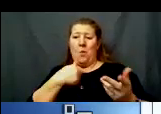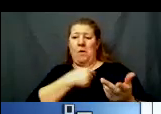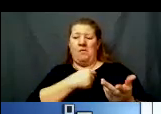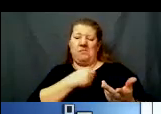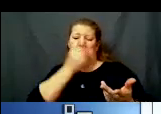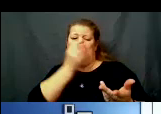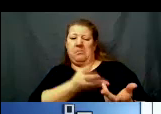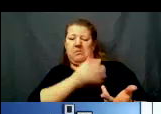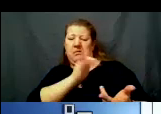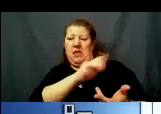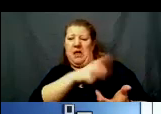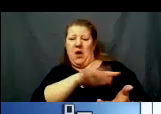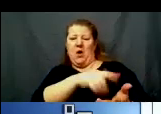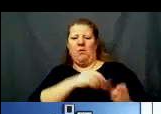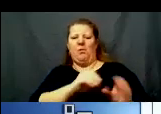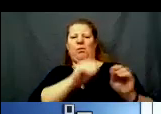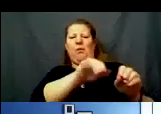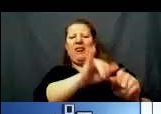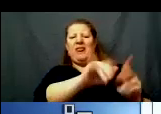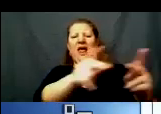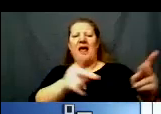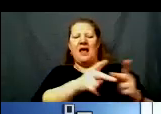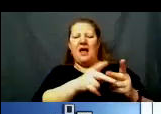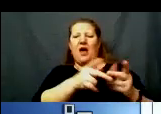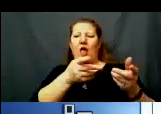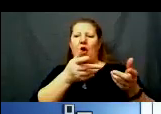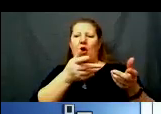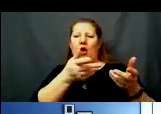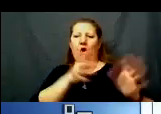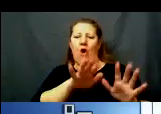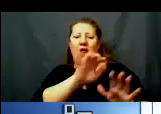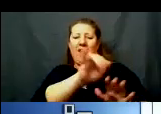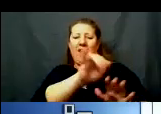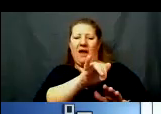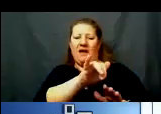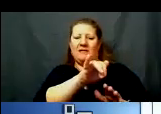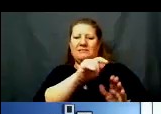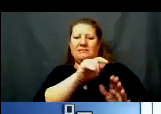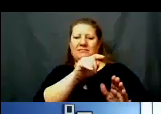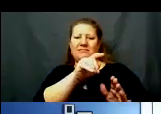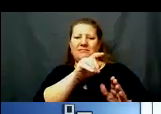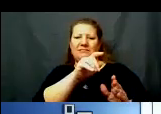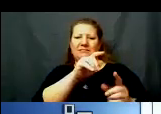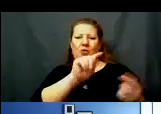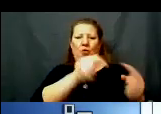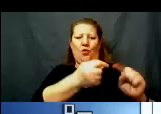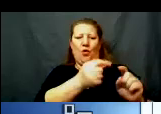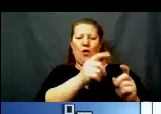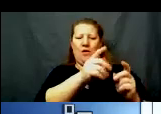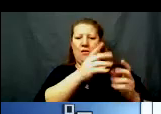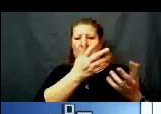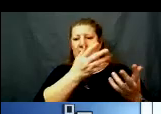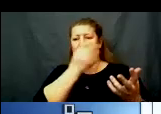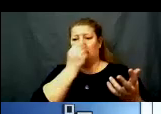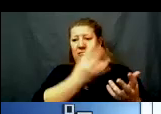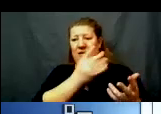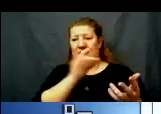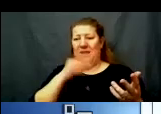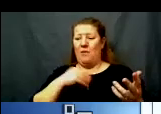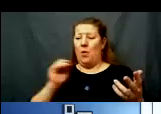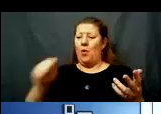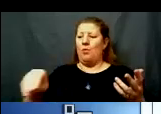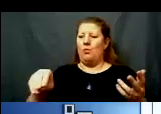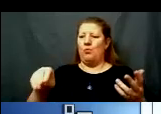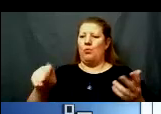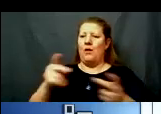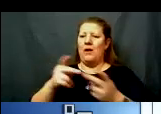in spaces that are already inherently torturous. Well, who the hell's gonna really care all that much if we're also placing them in spaces that